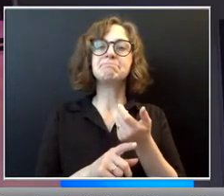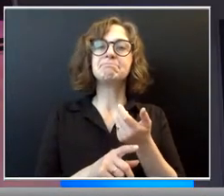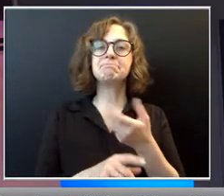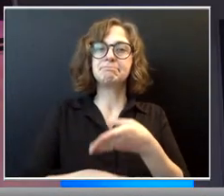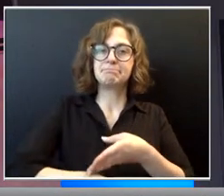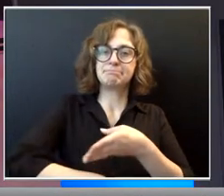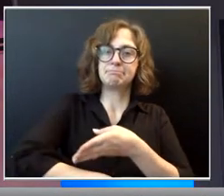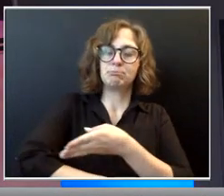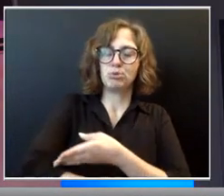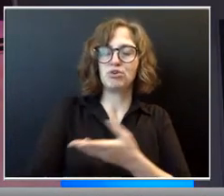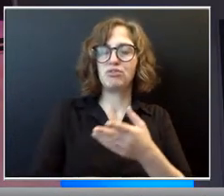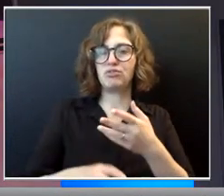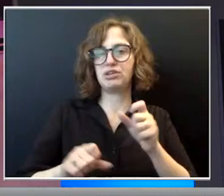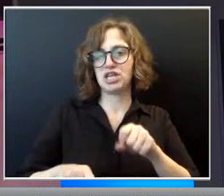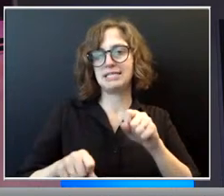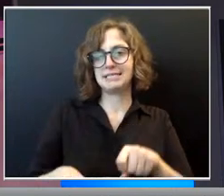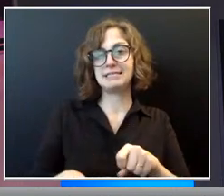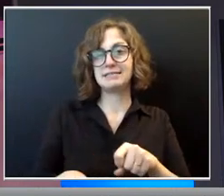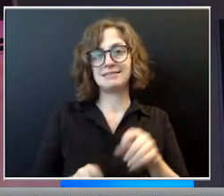who